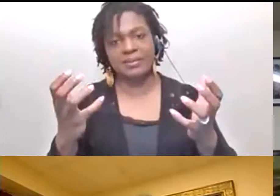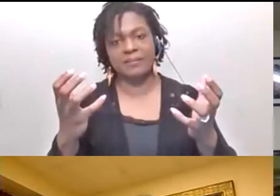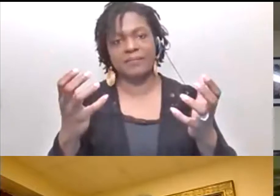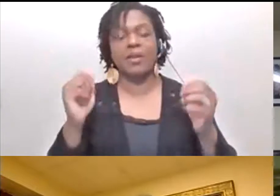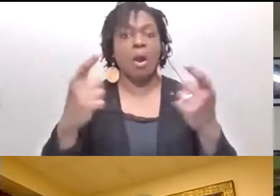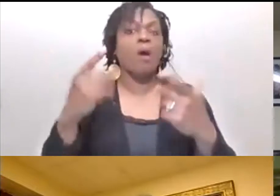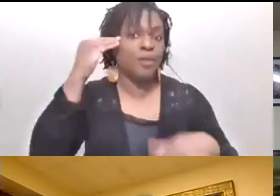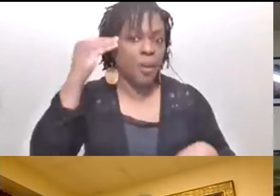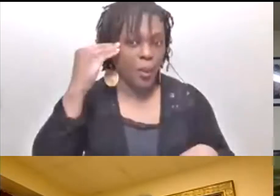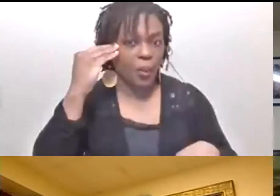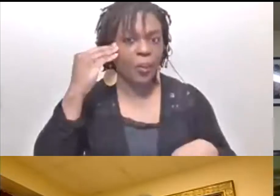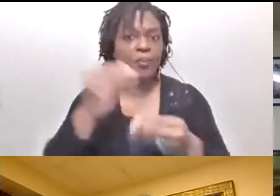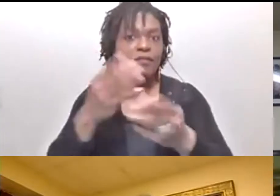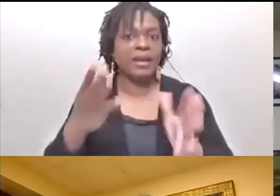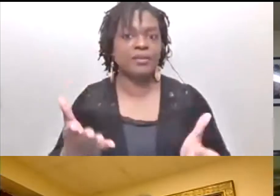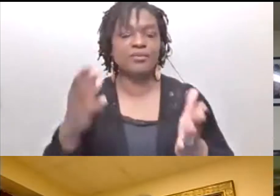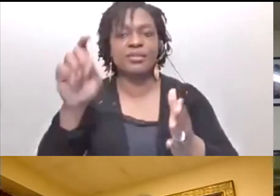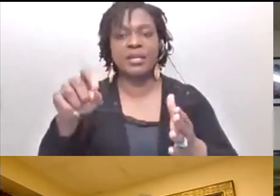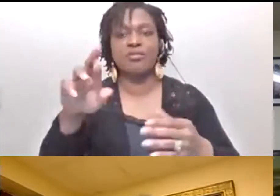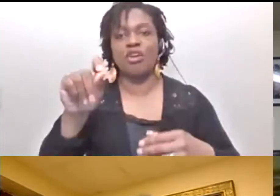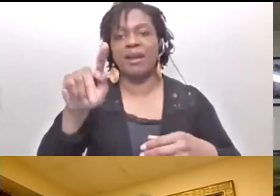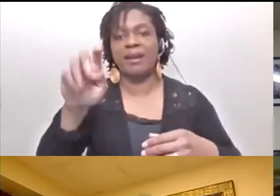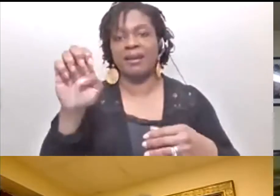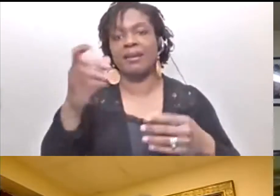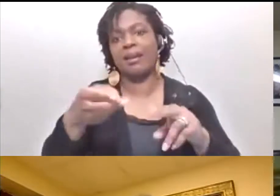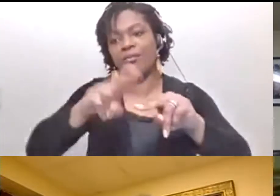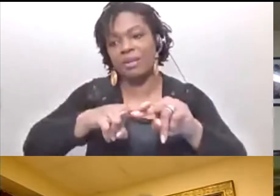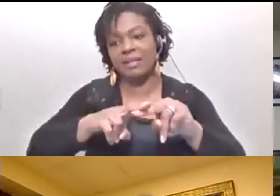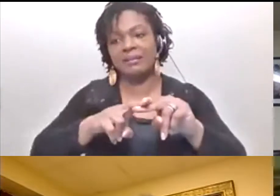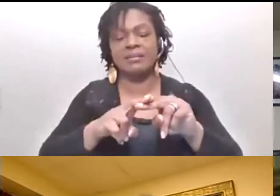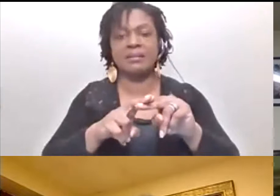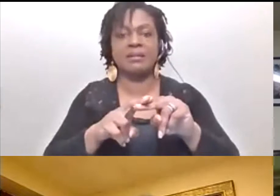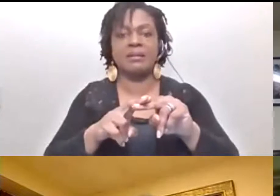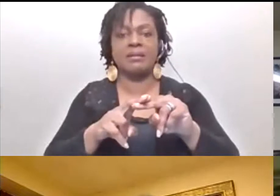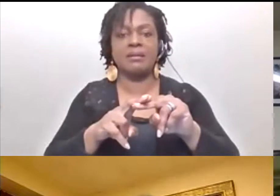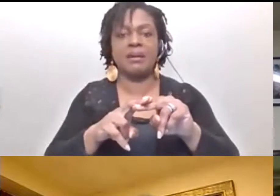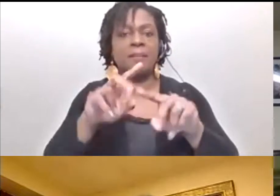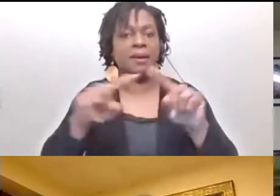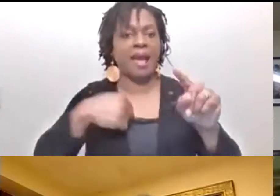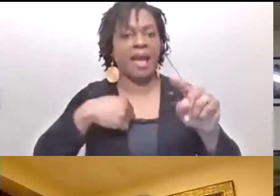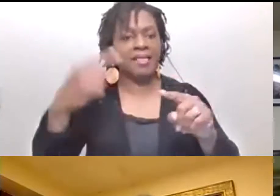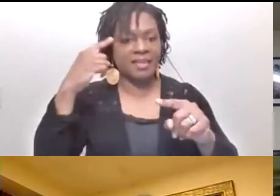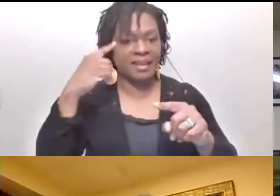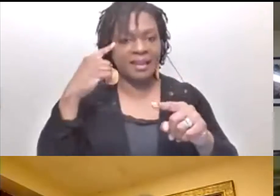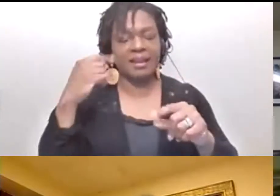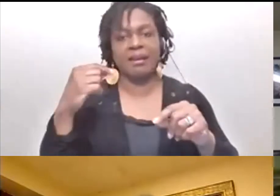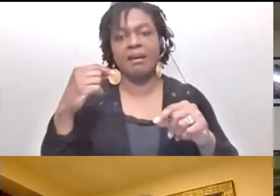knows that providers need a rate increase. They're working on rate, but I think everybody also wants DSPs to be